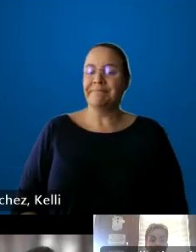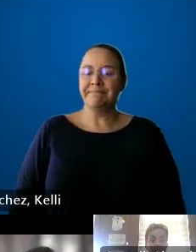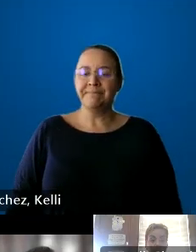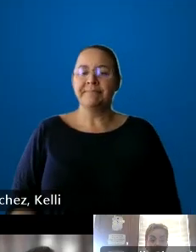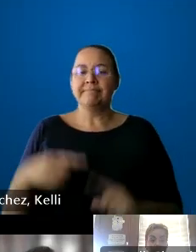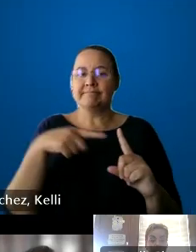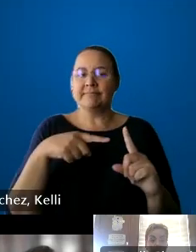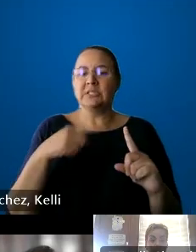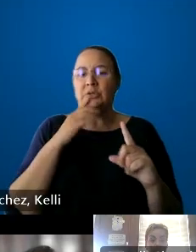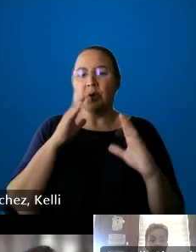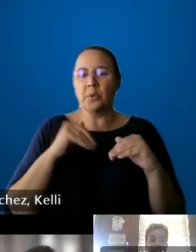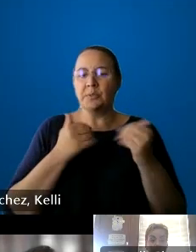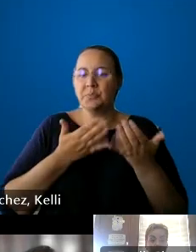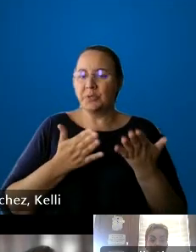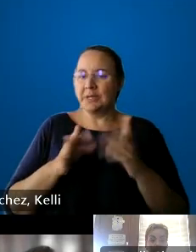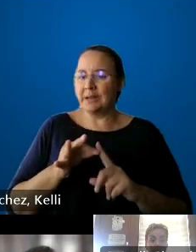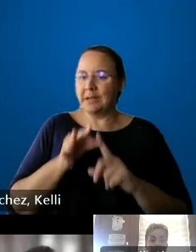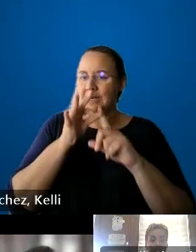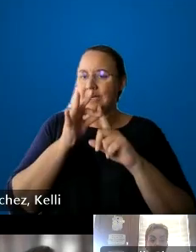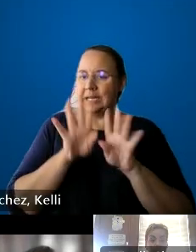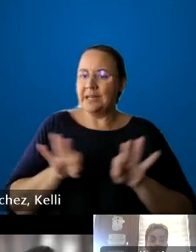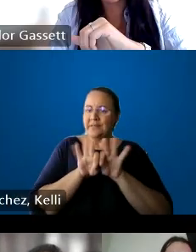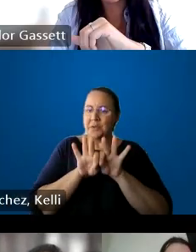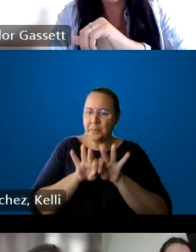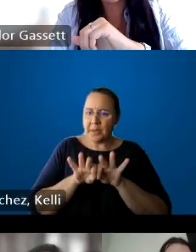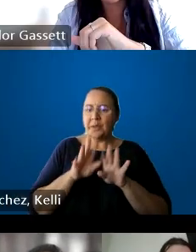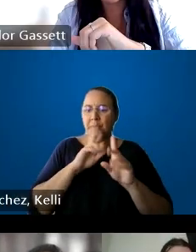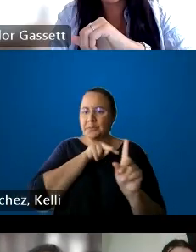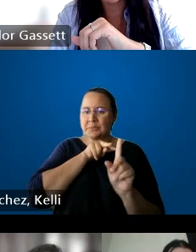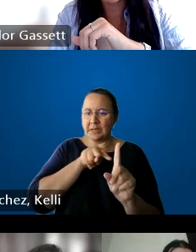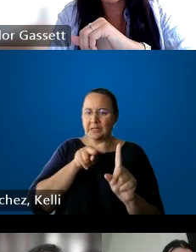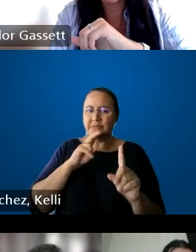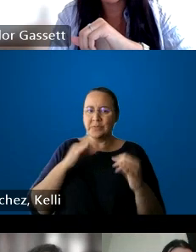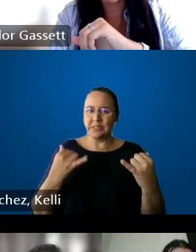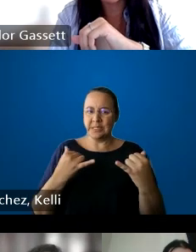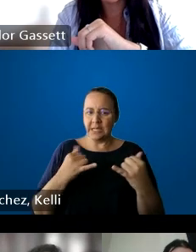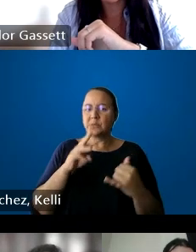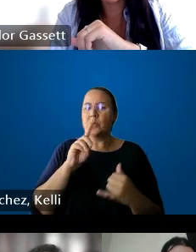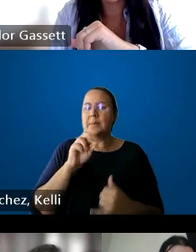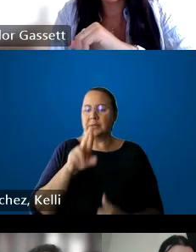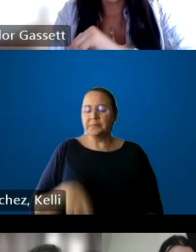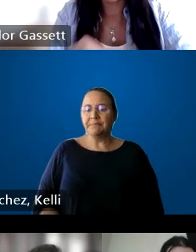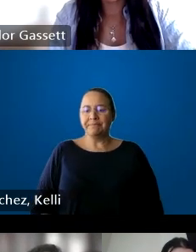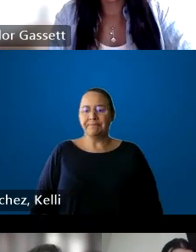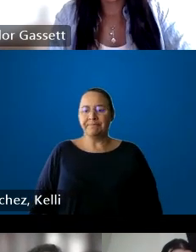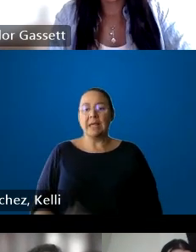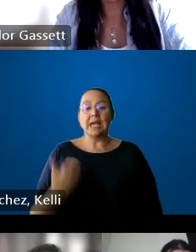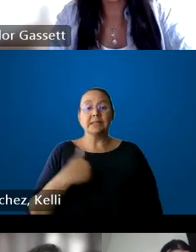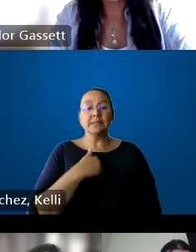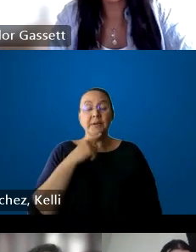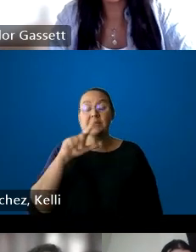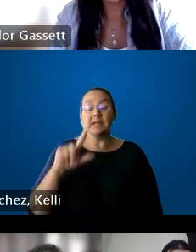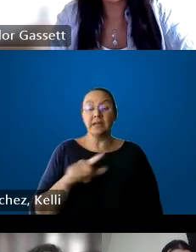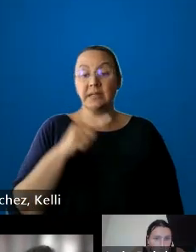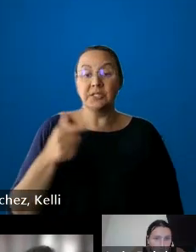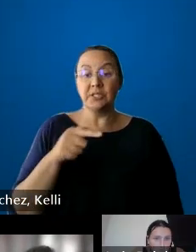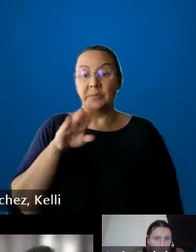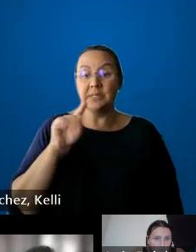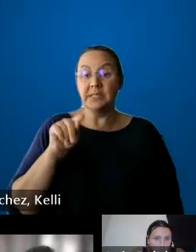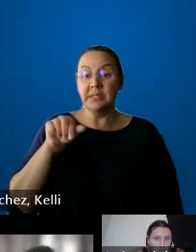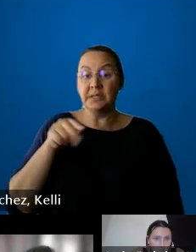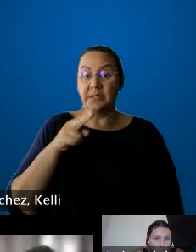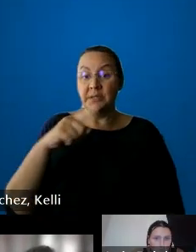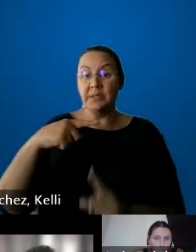Shanda hopes to bring a unique and invaluable perspective to today's webinar. As a member of the